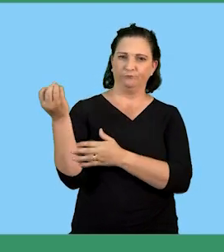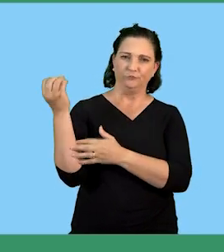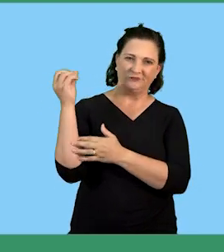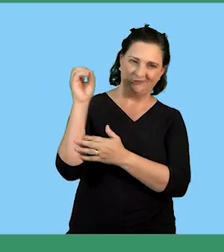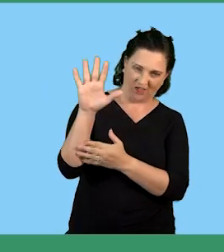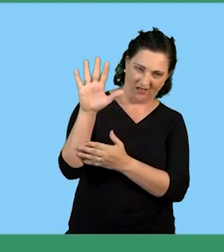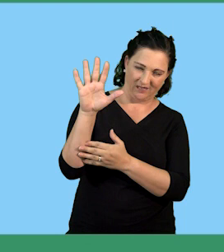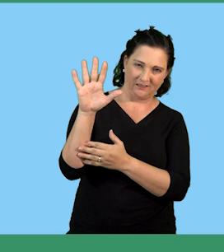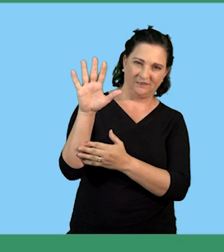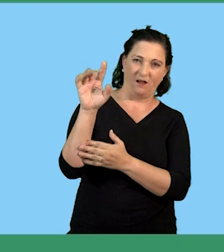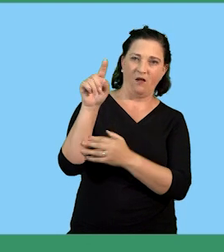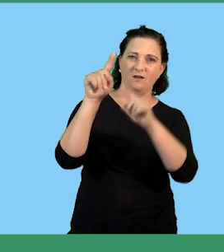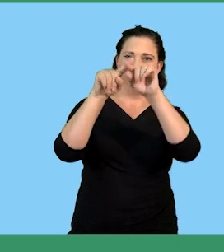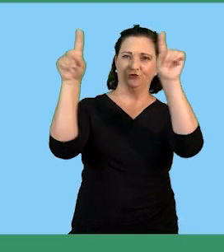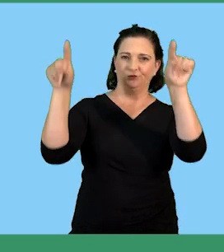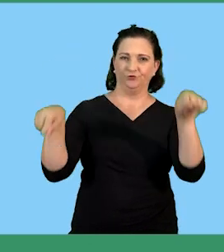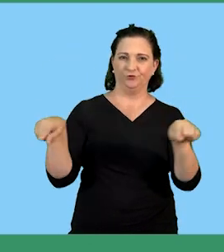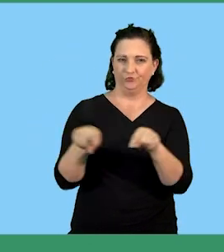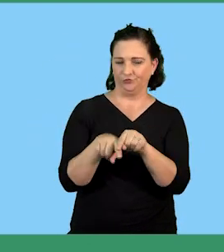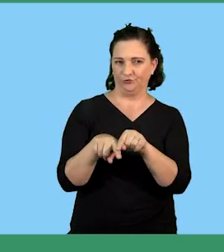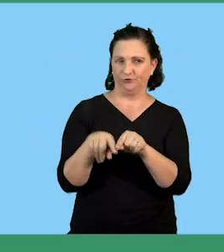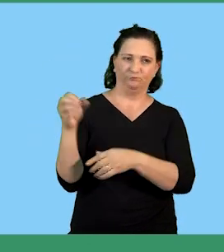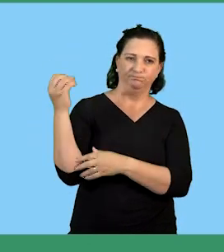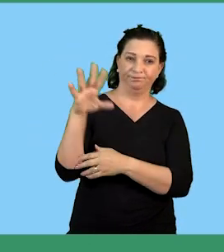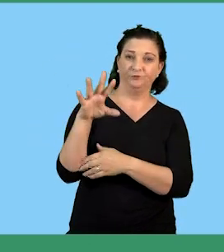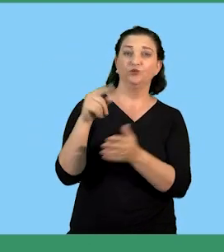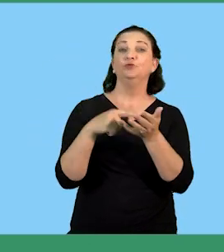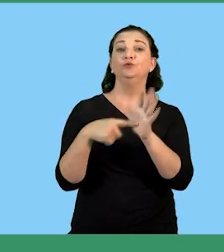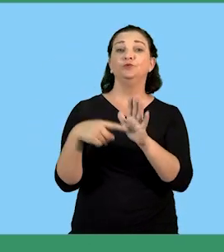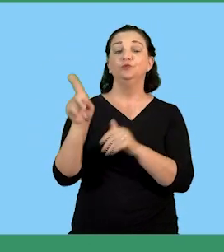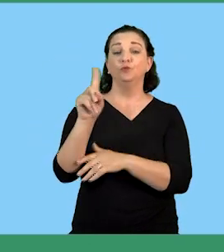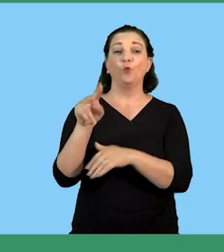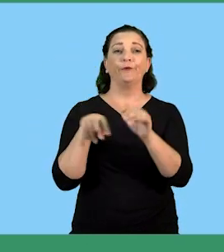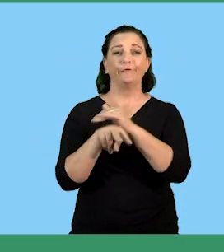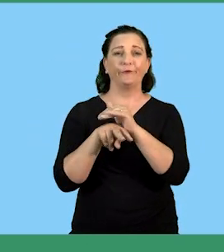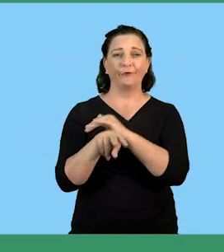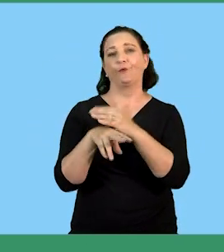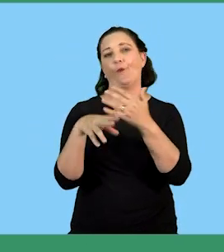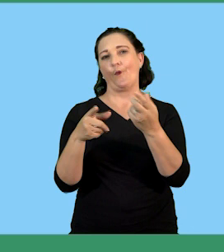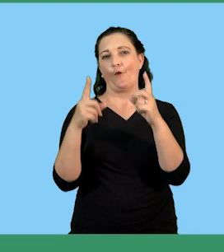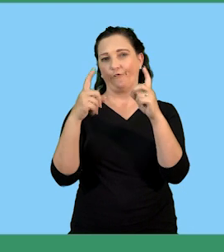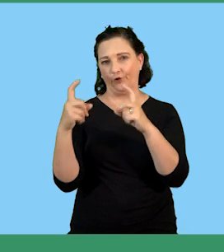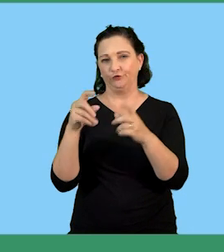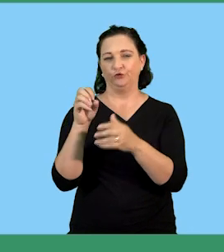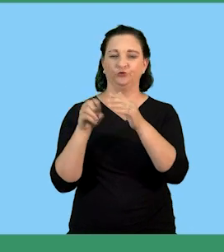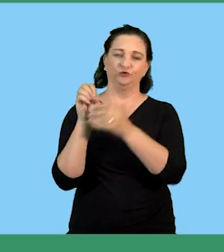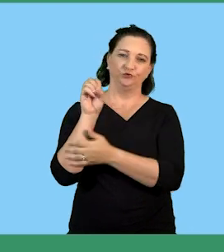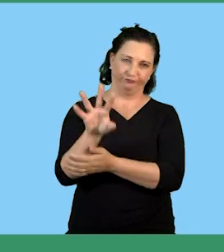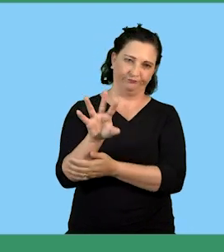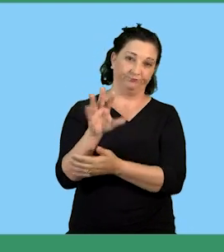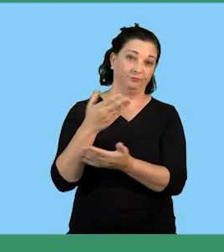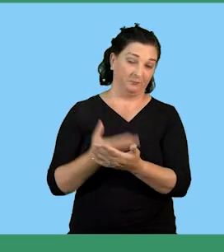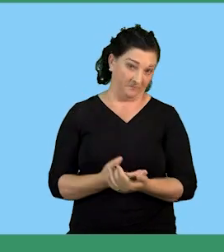keyword, projects images on a screen and can show video footage or still images. So it